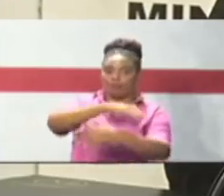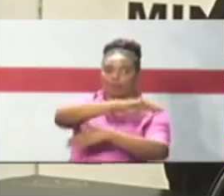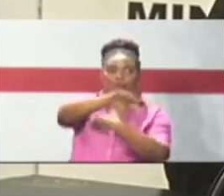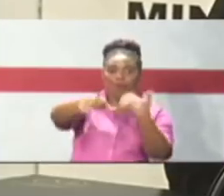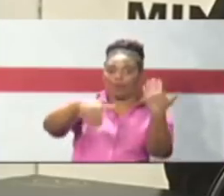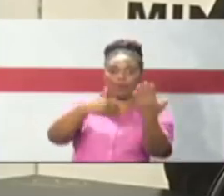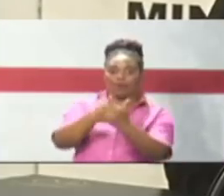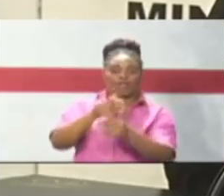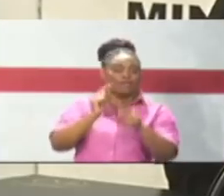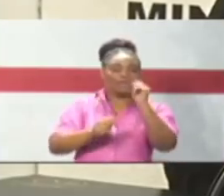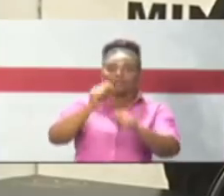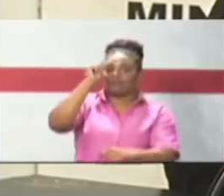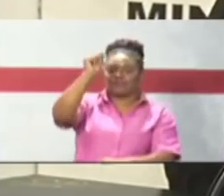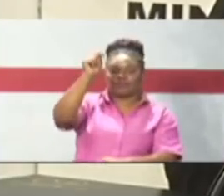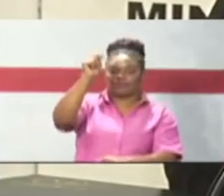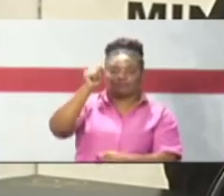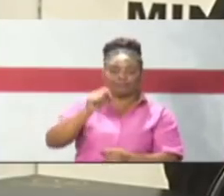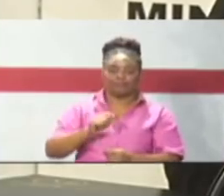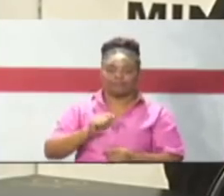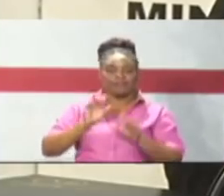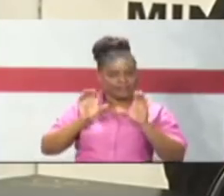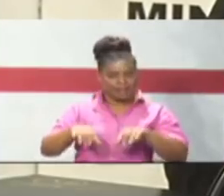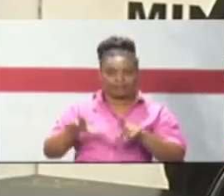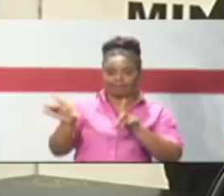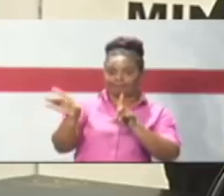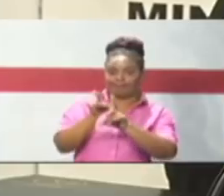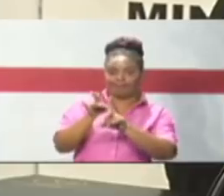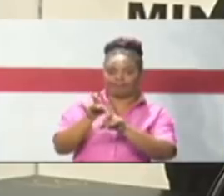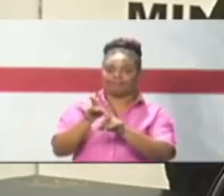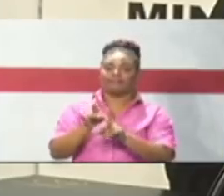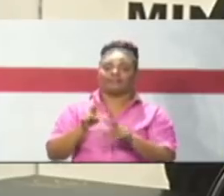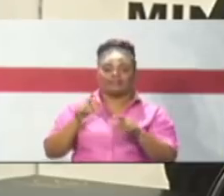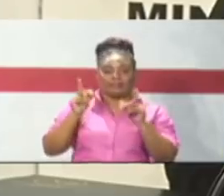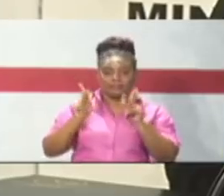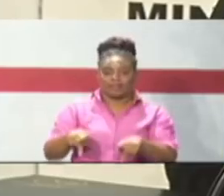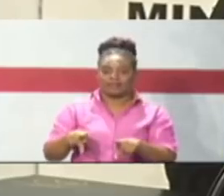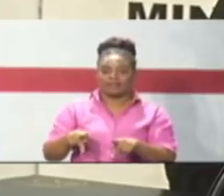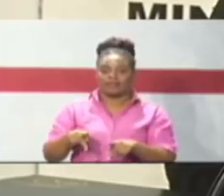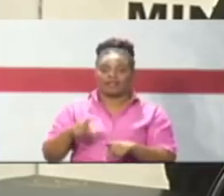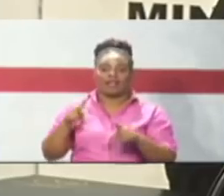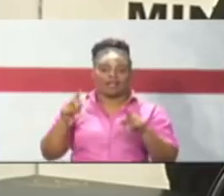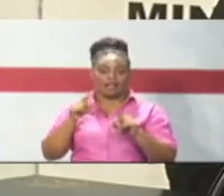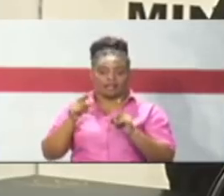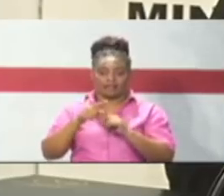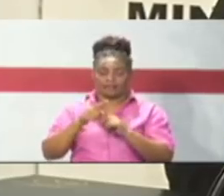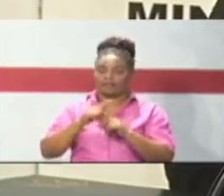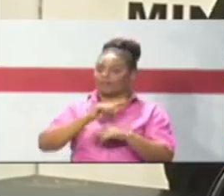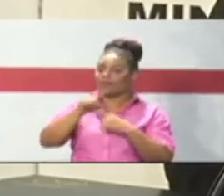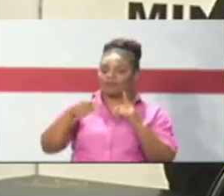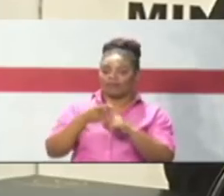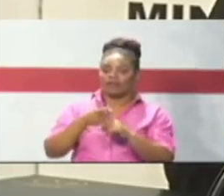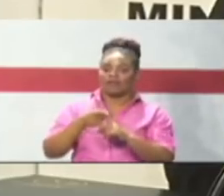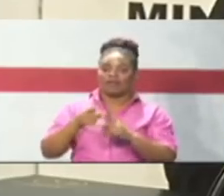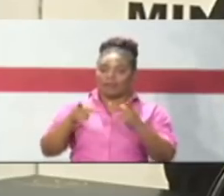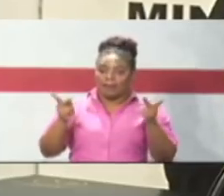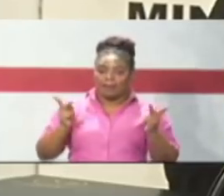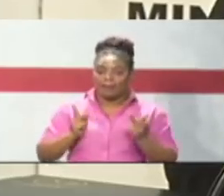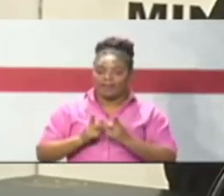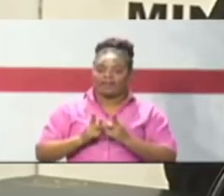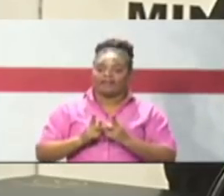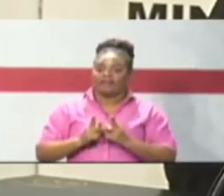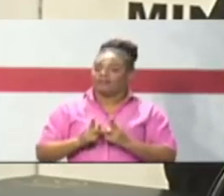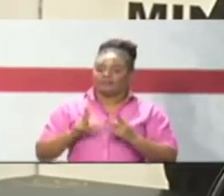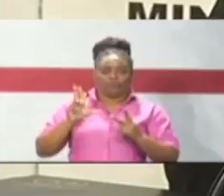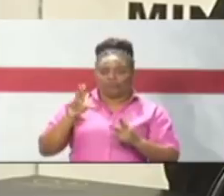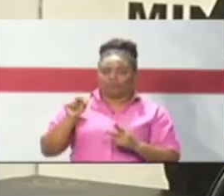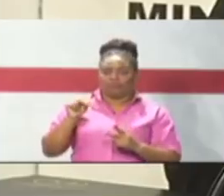population. People can get it from anybody in the population who is infected. It's not specifically at particular functions or in particular settings, but